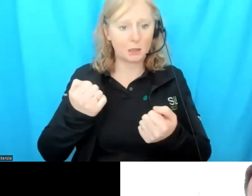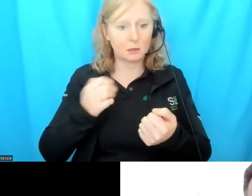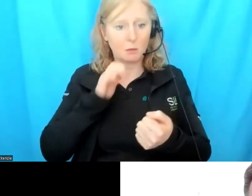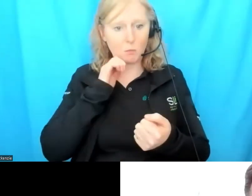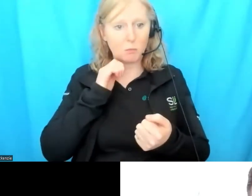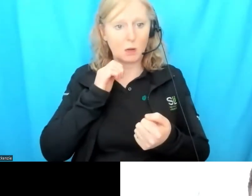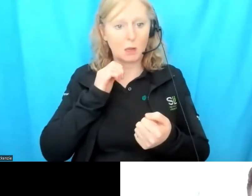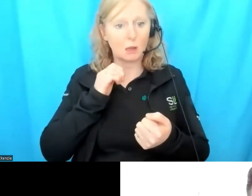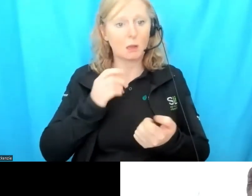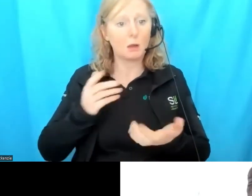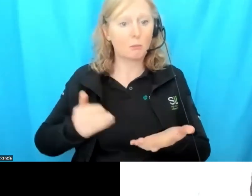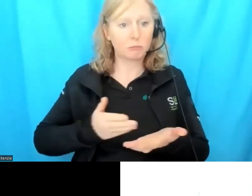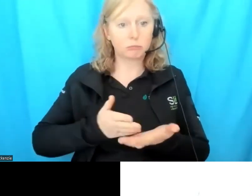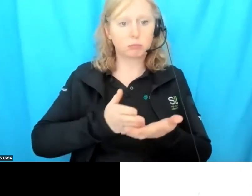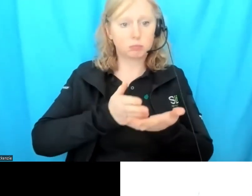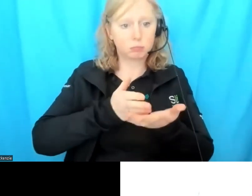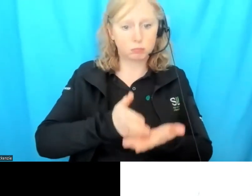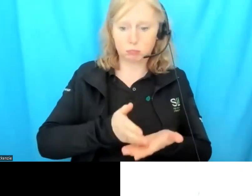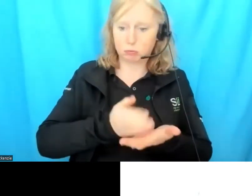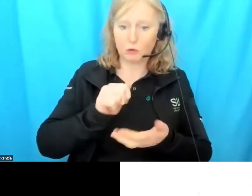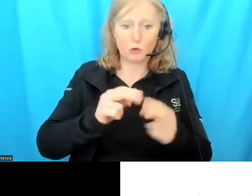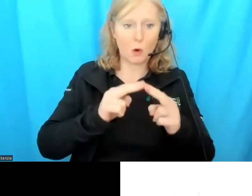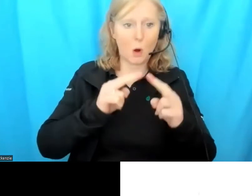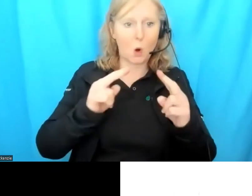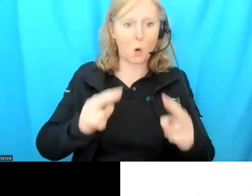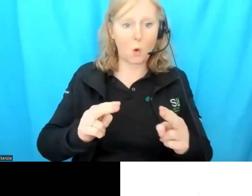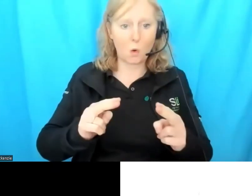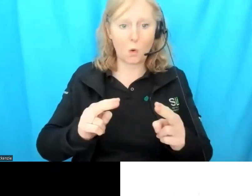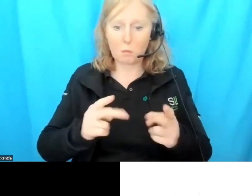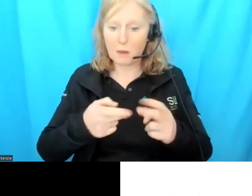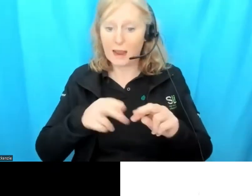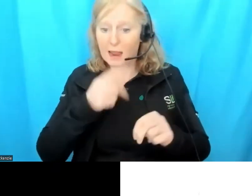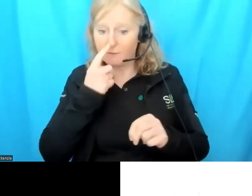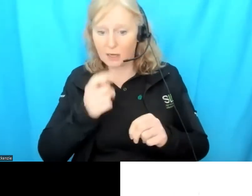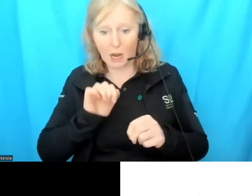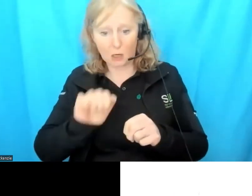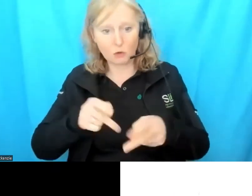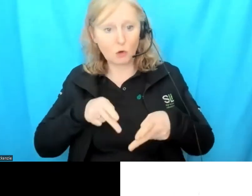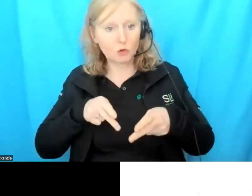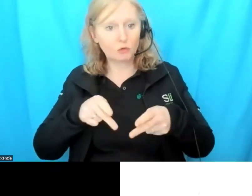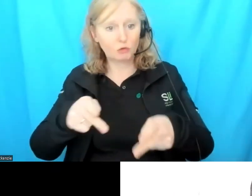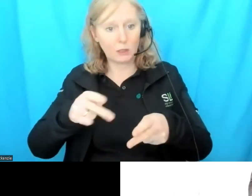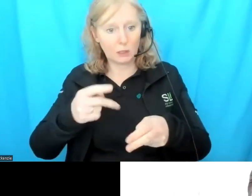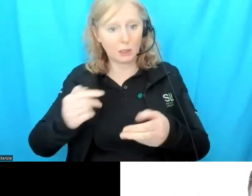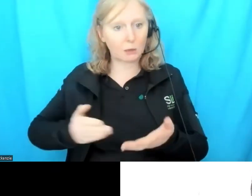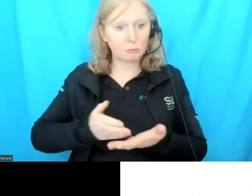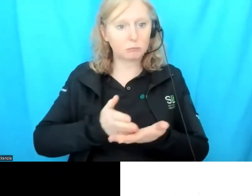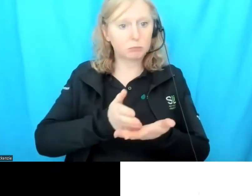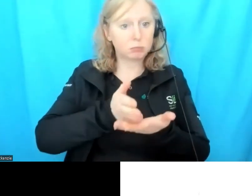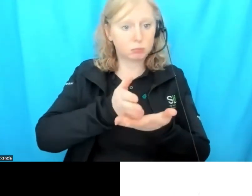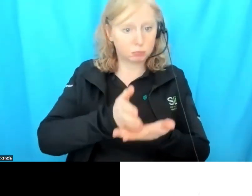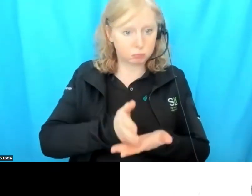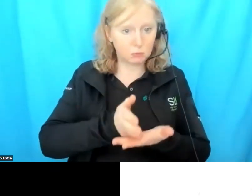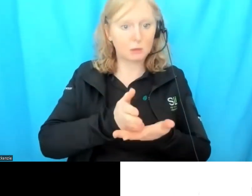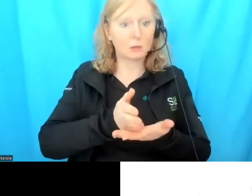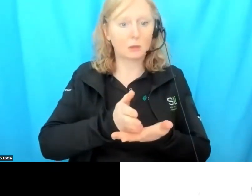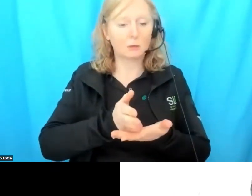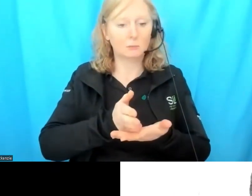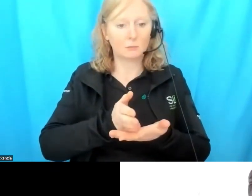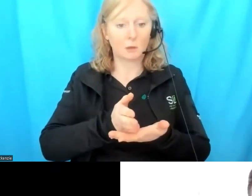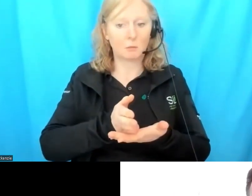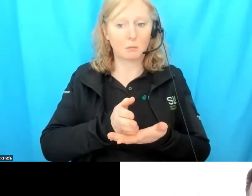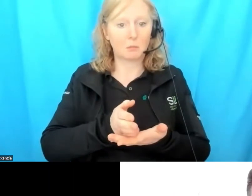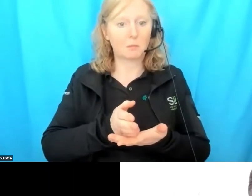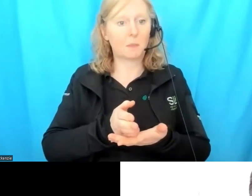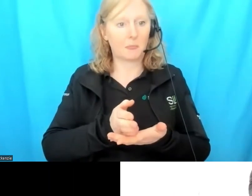address, provided the road setup allows us to attend with the bus. Then we can do that